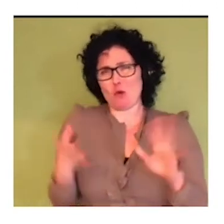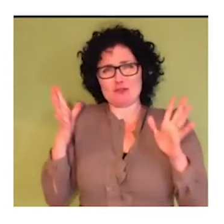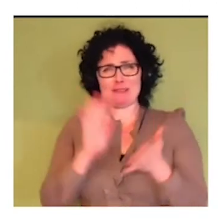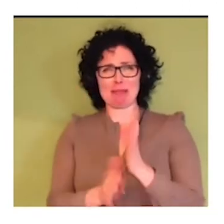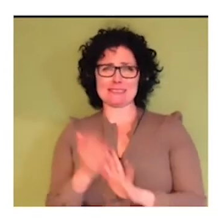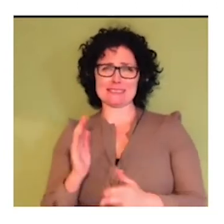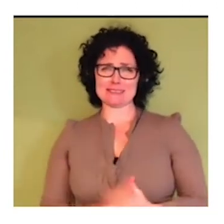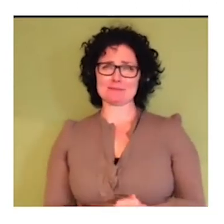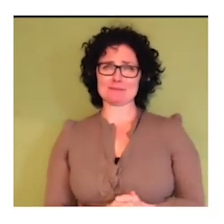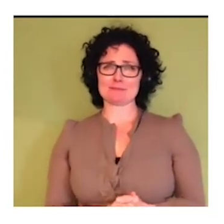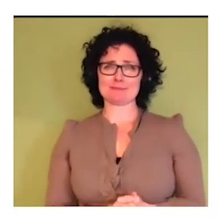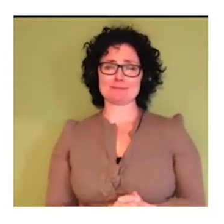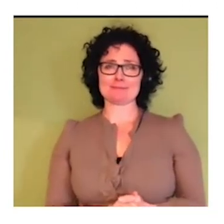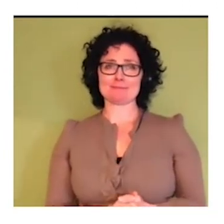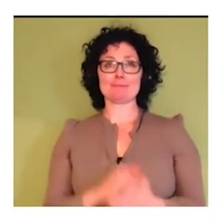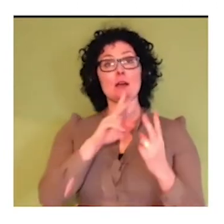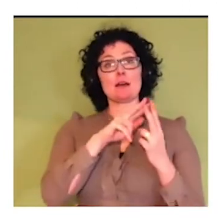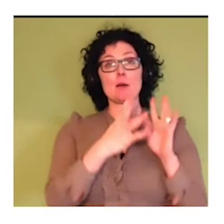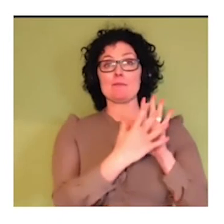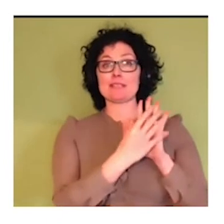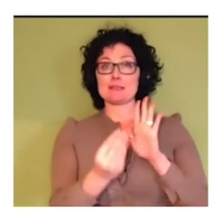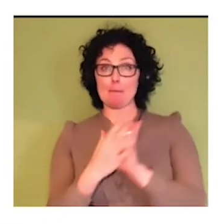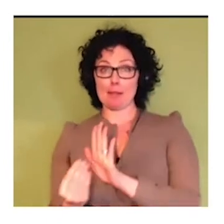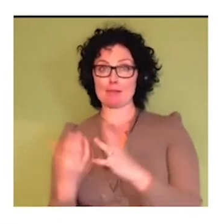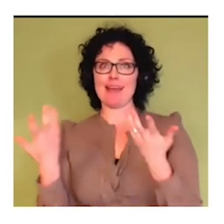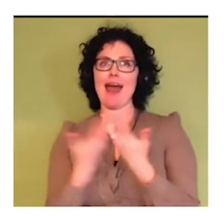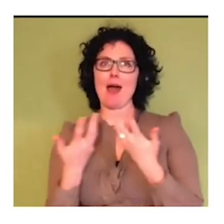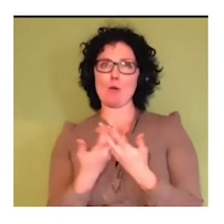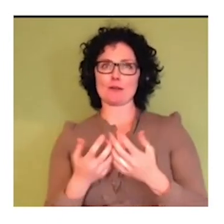that are worth looking at.